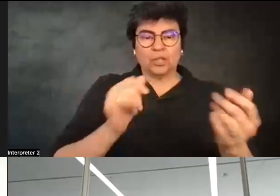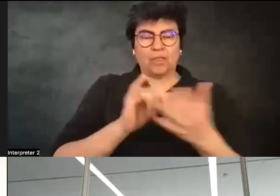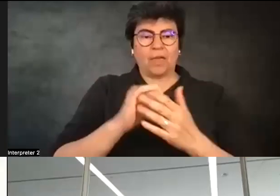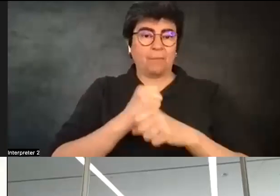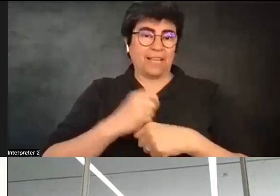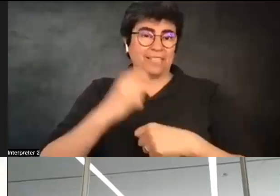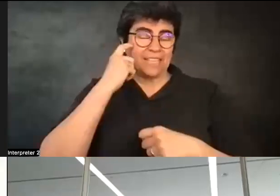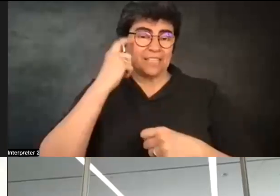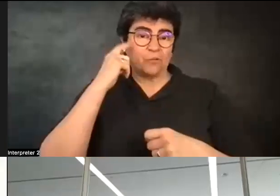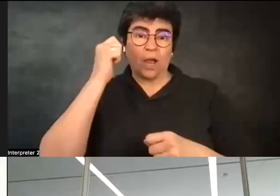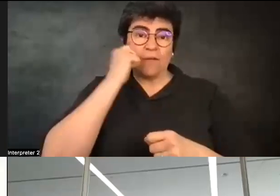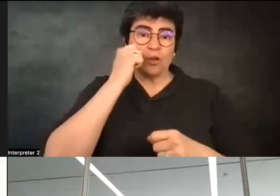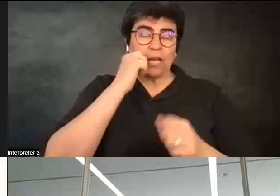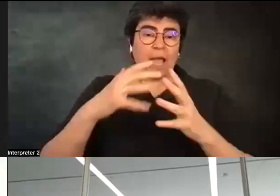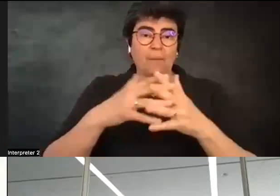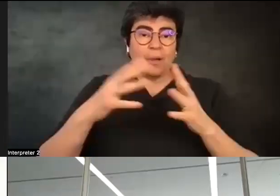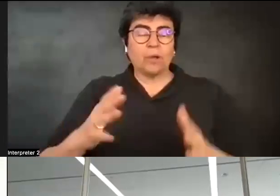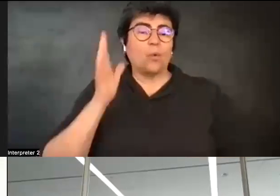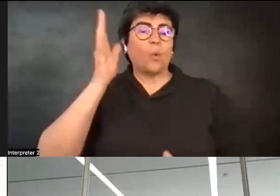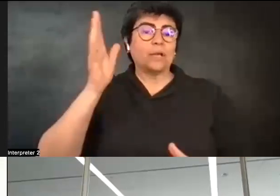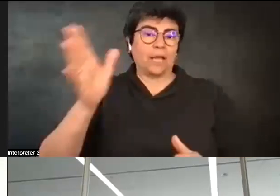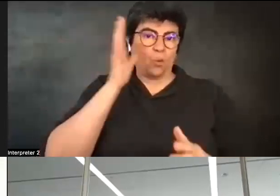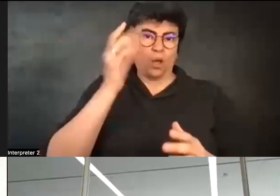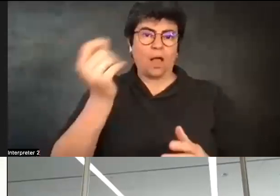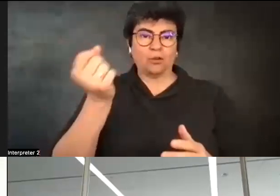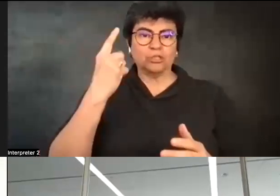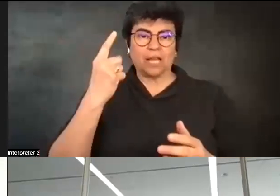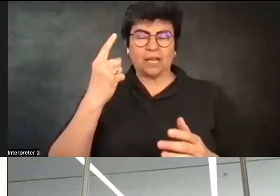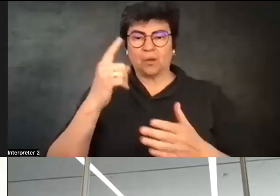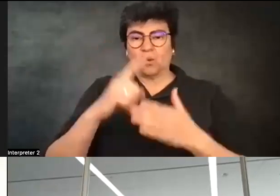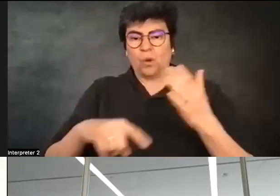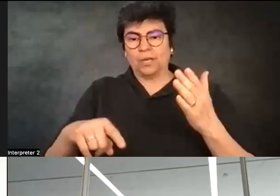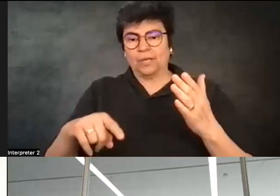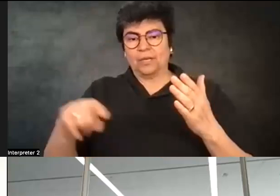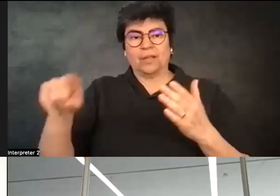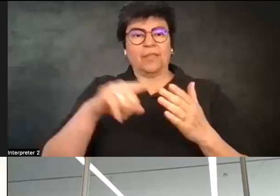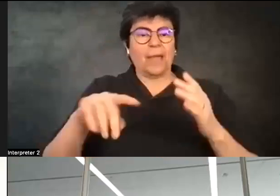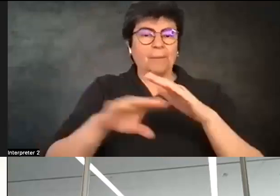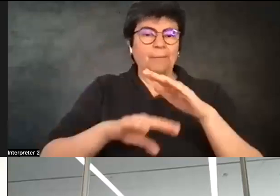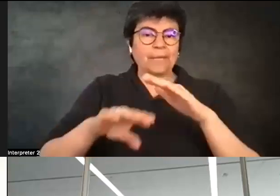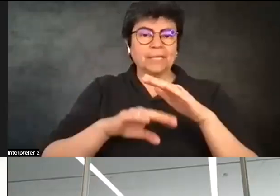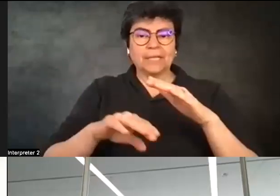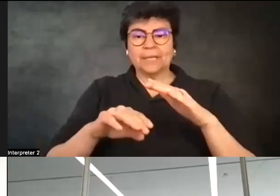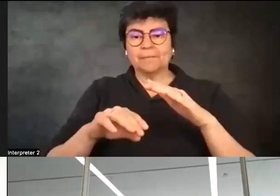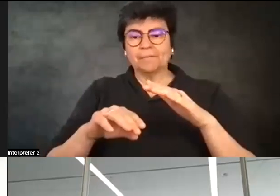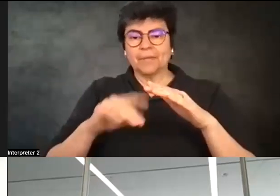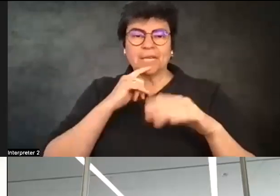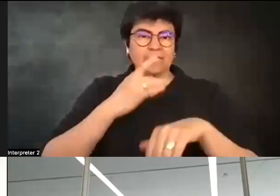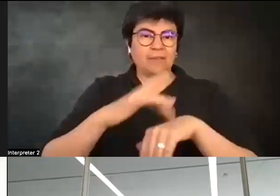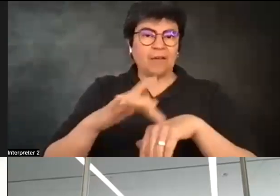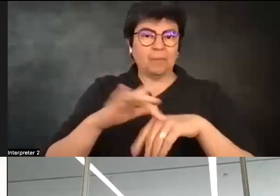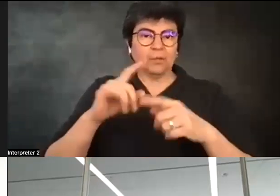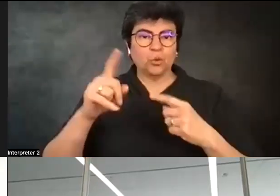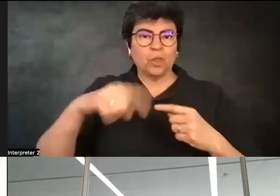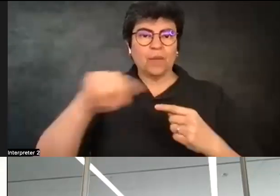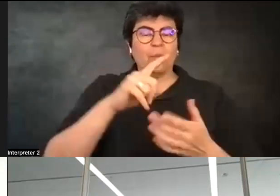everyday Americans, so that one day they would understand, right, what basically is available to them and what